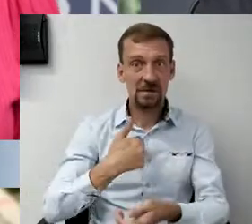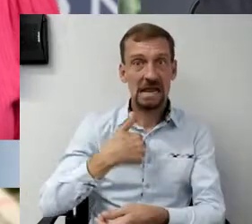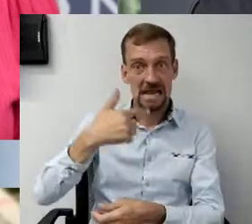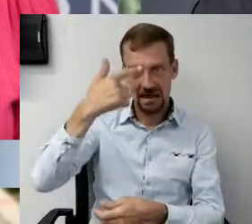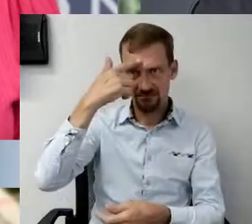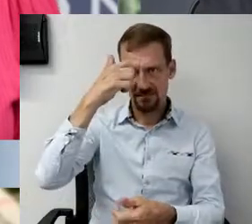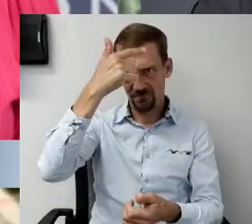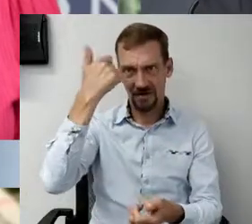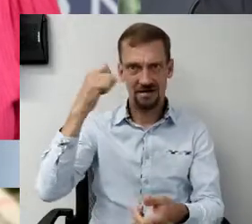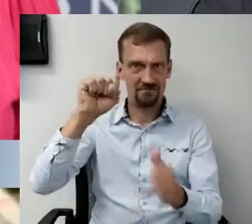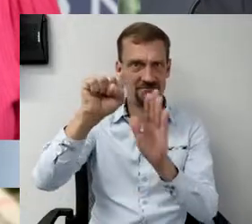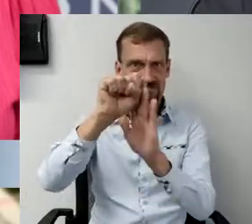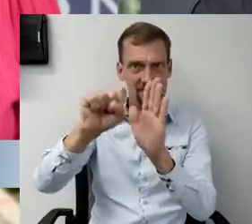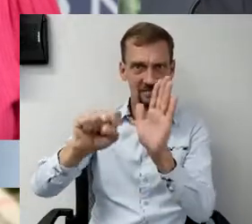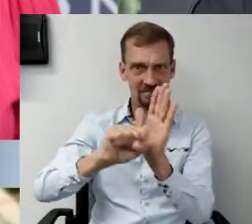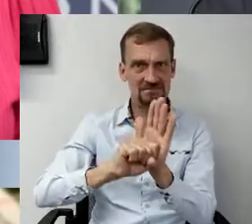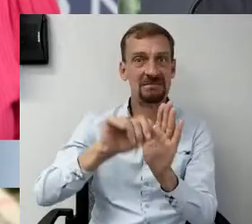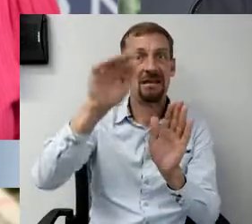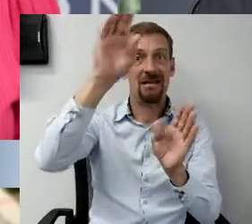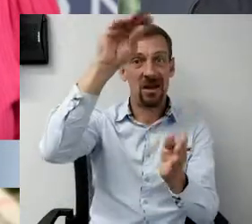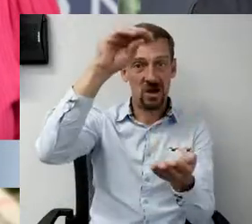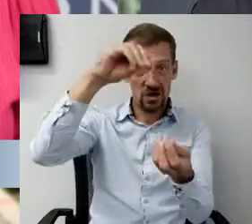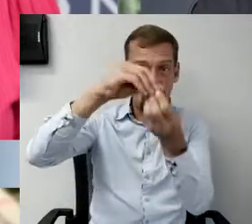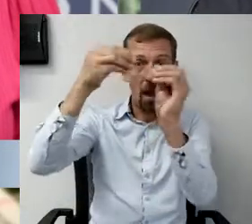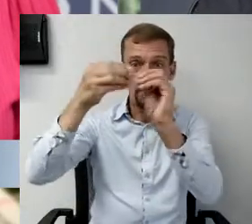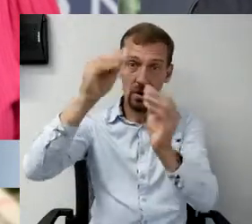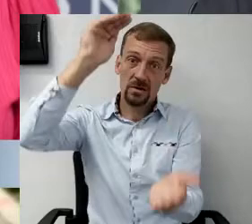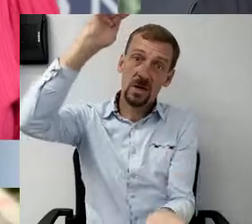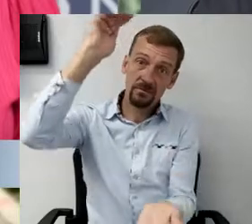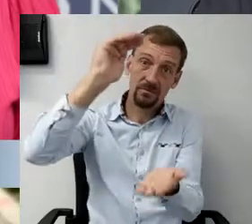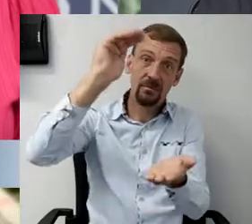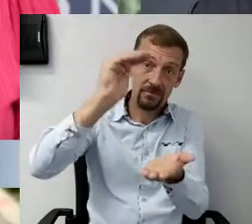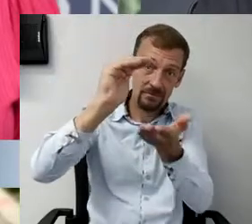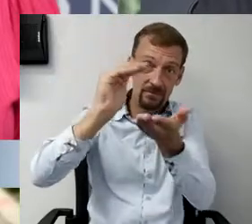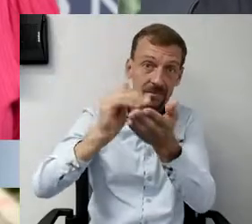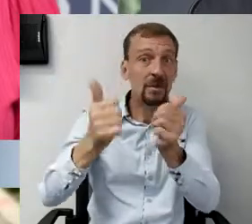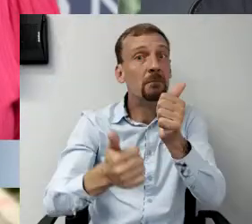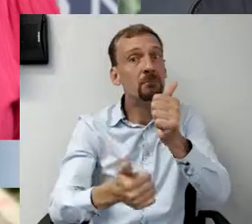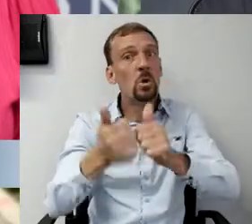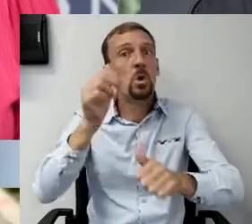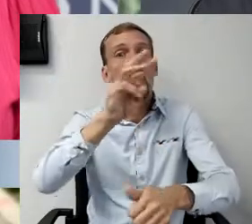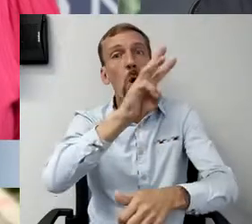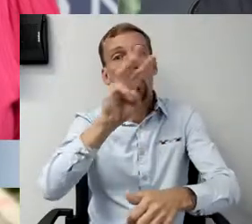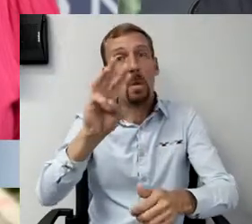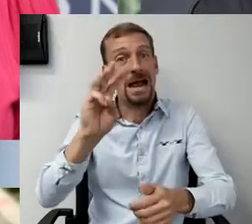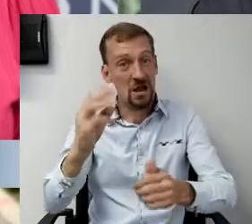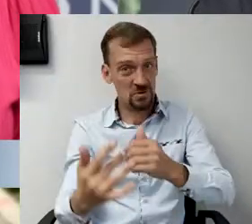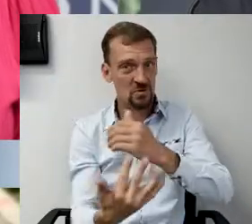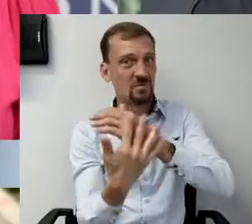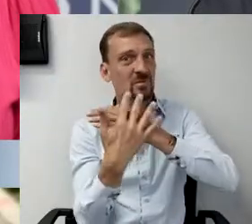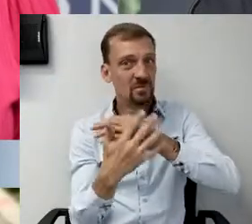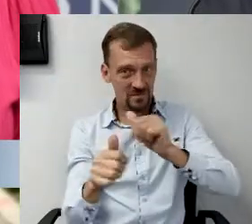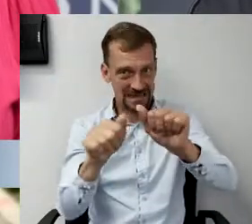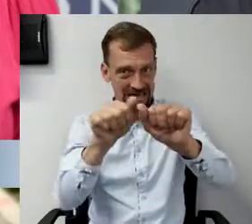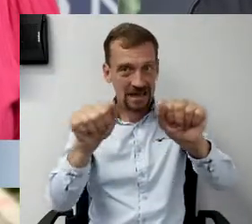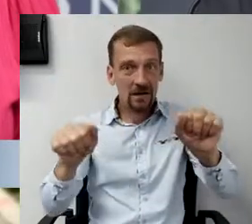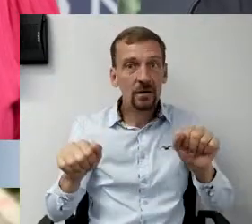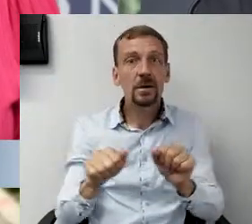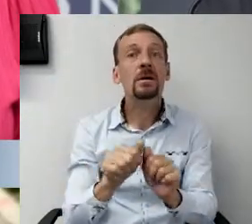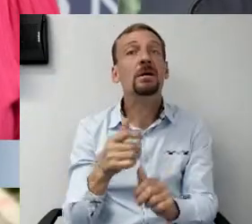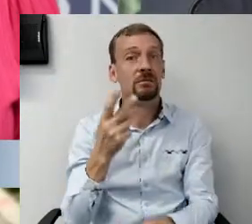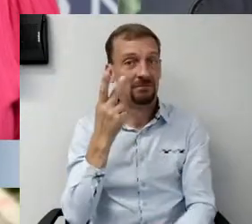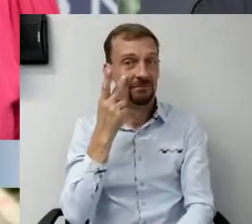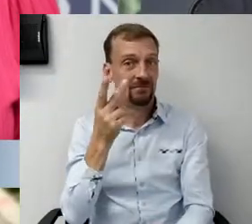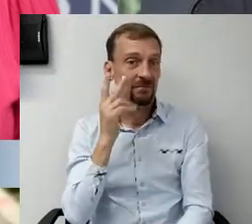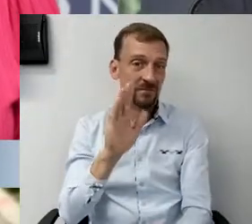that the COVID numbers have been dropping. Generally the West Coast, the Sun Belt states have